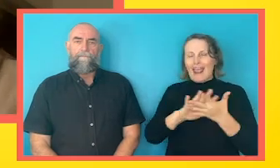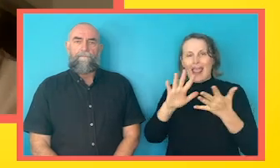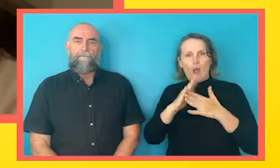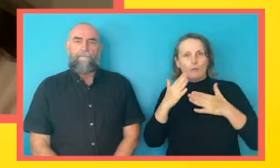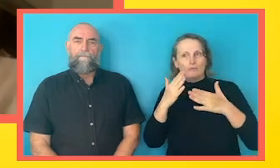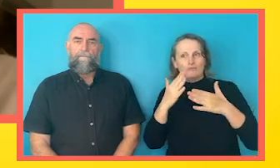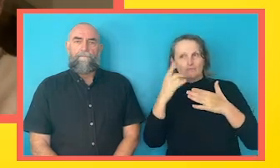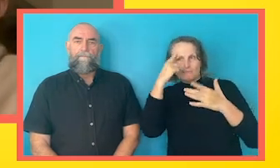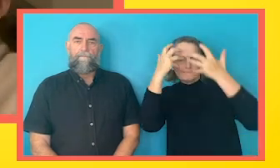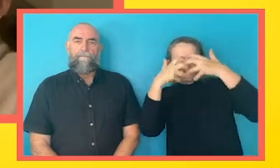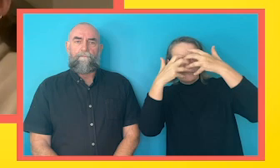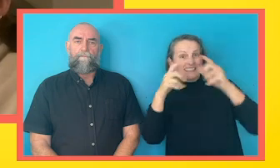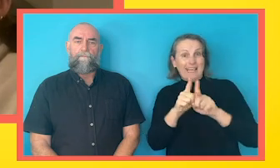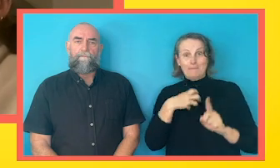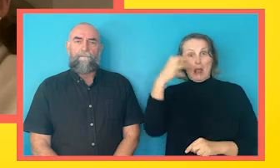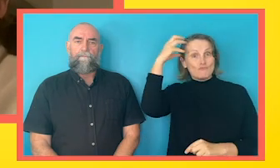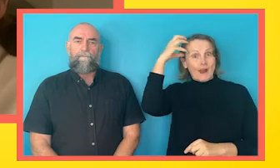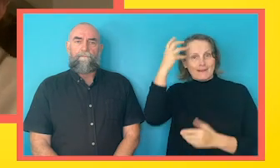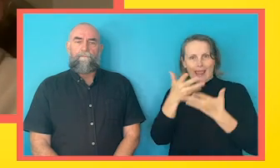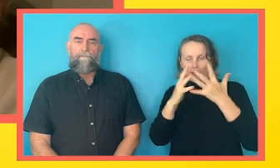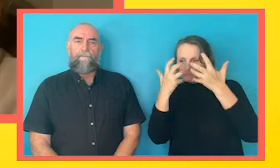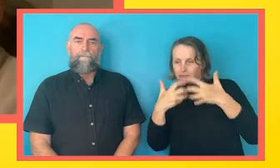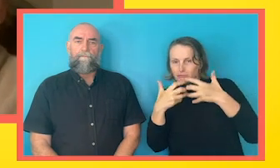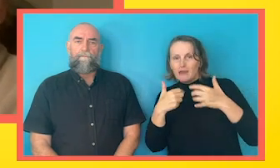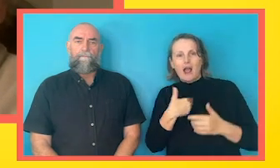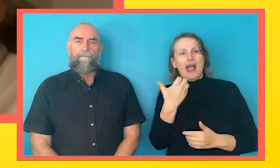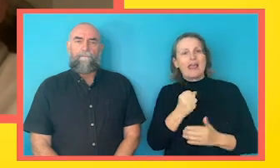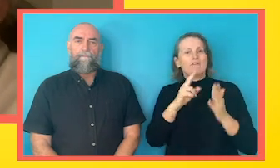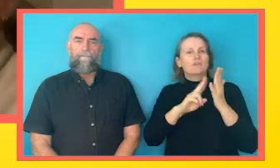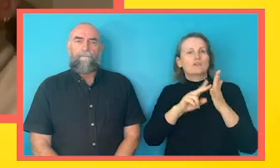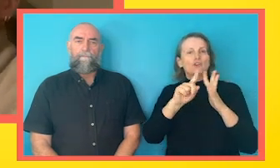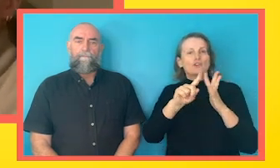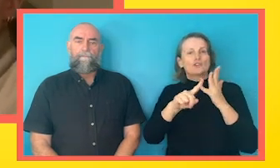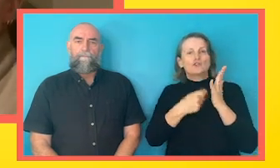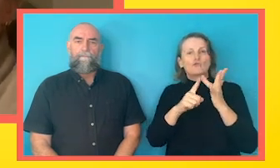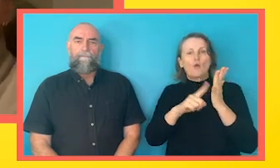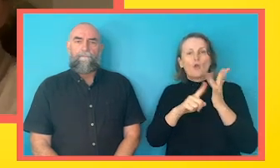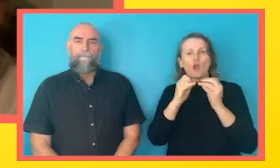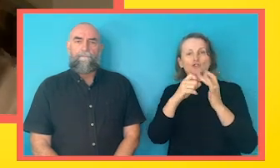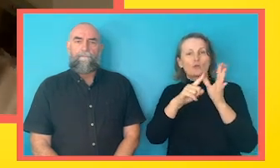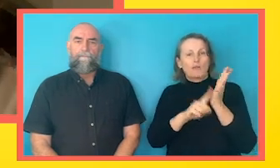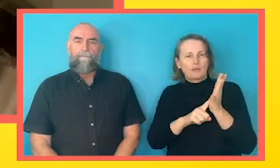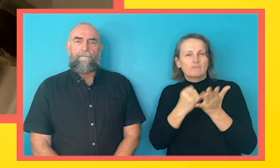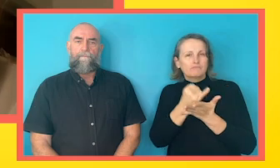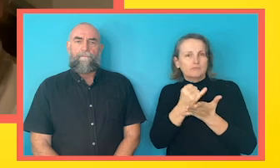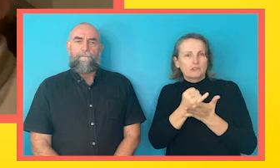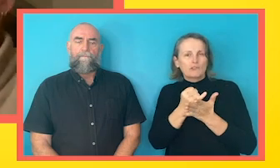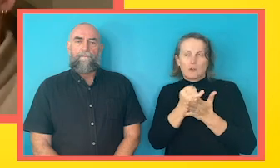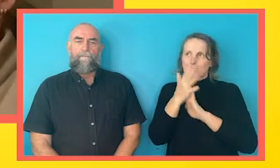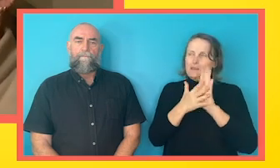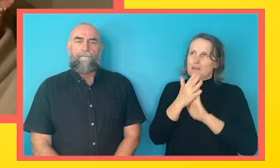brain. And obviously with my neurological impairment, it's been really interesting to learn about how that works.